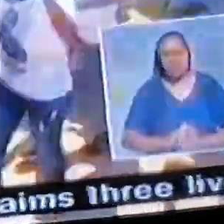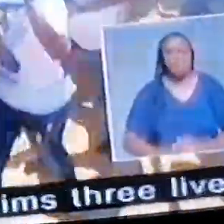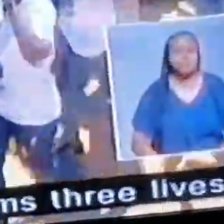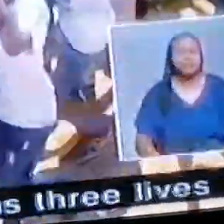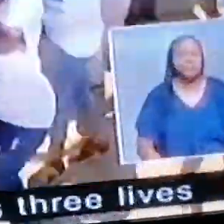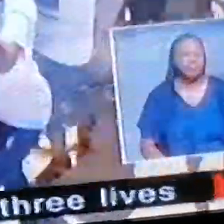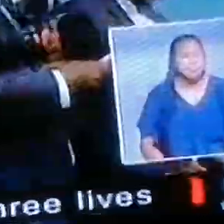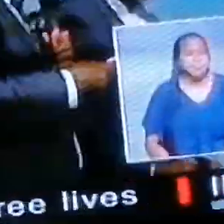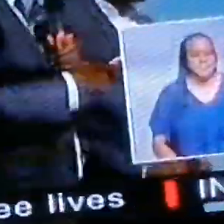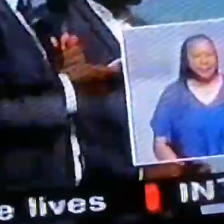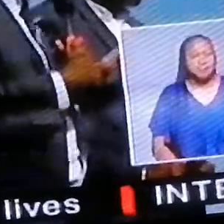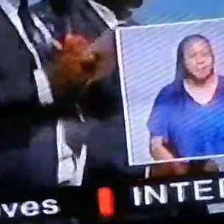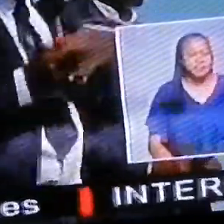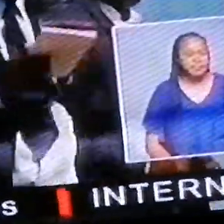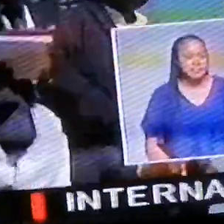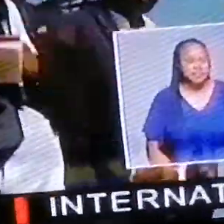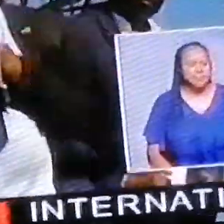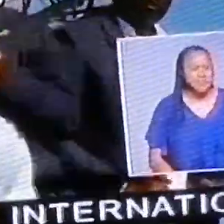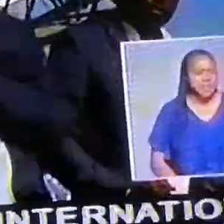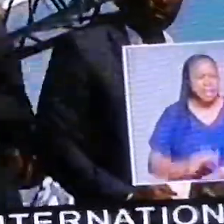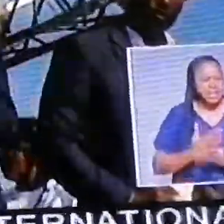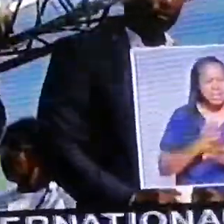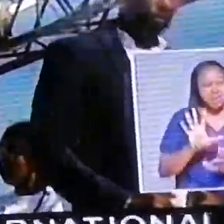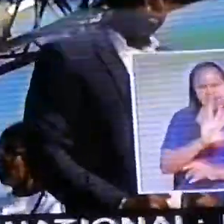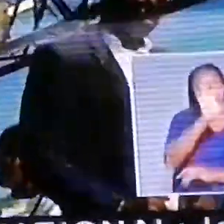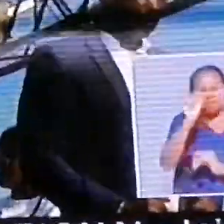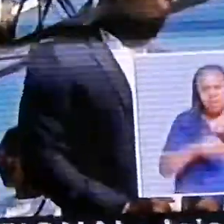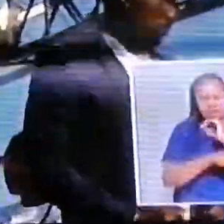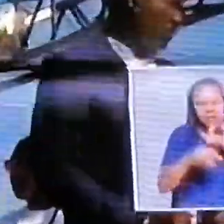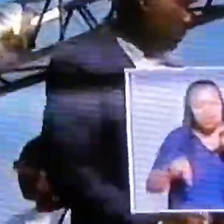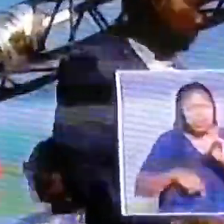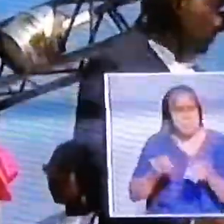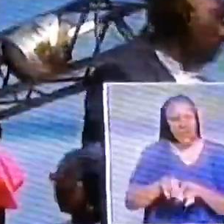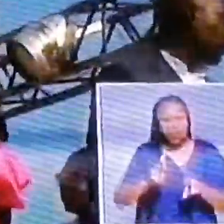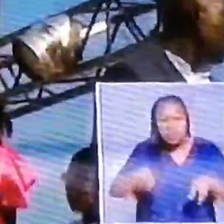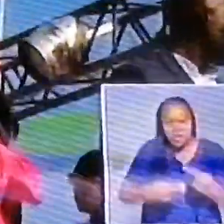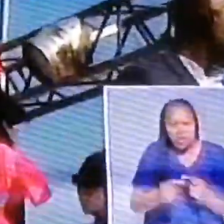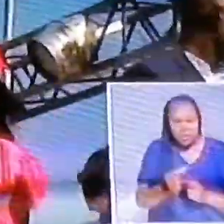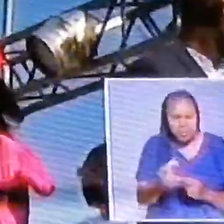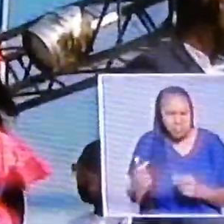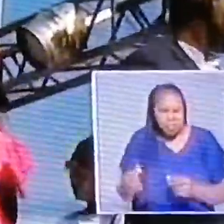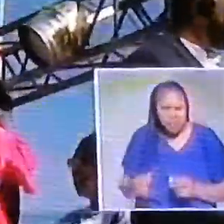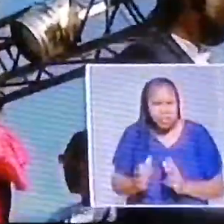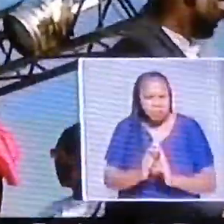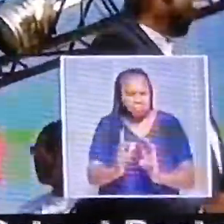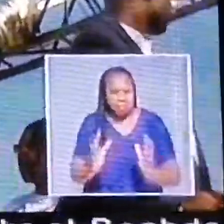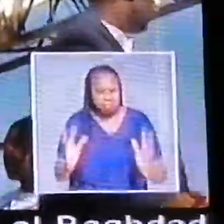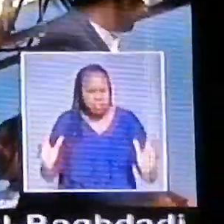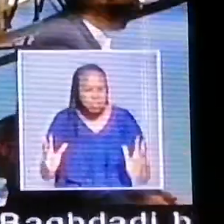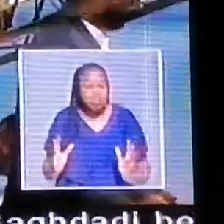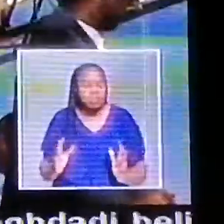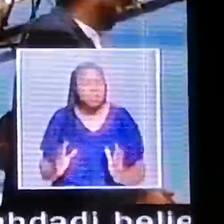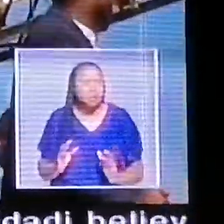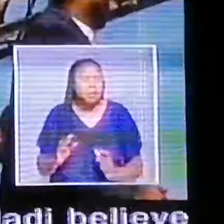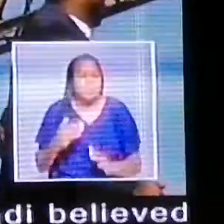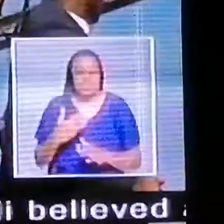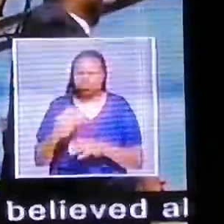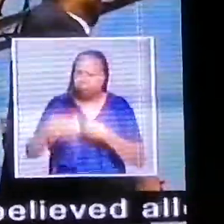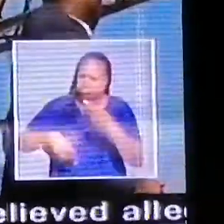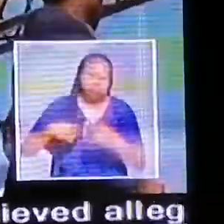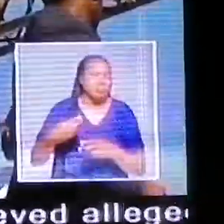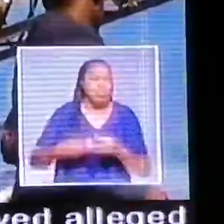priorities. Some African countries with fewer resources and bigger populations are outperforming us